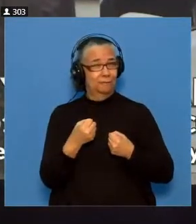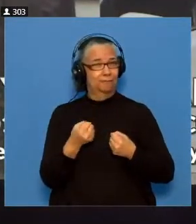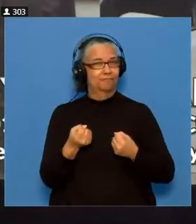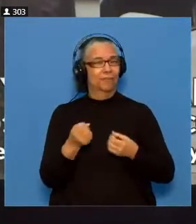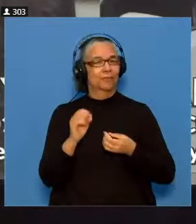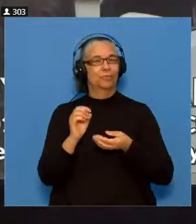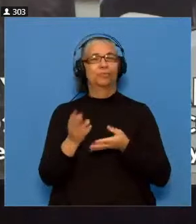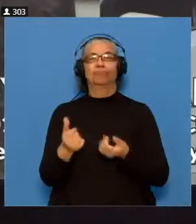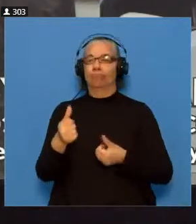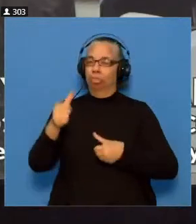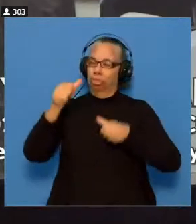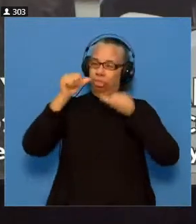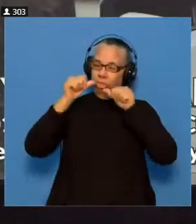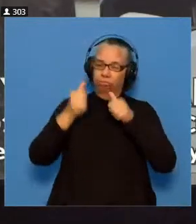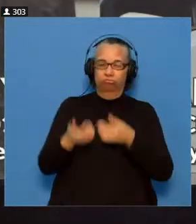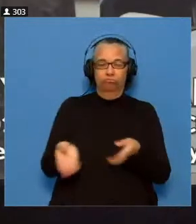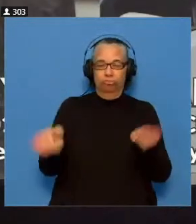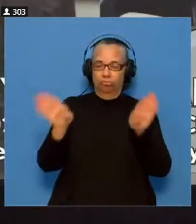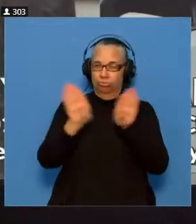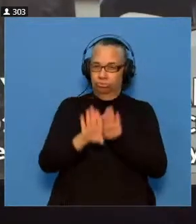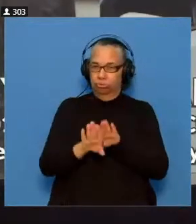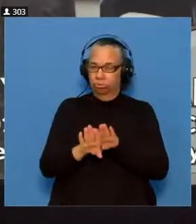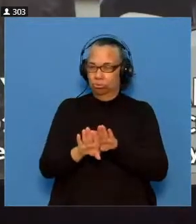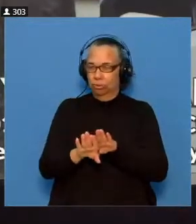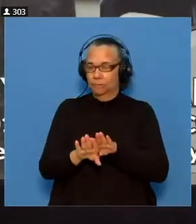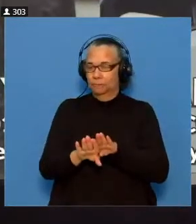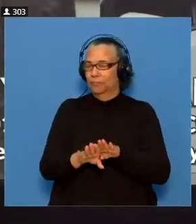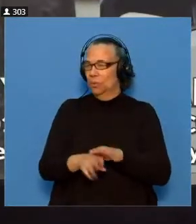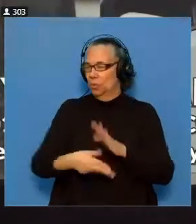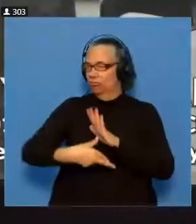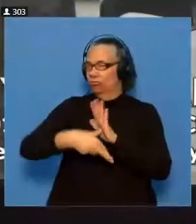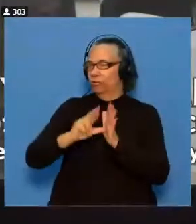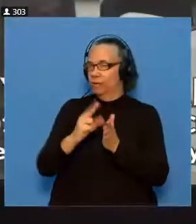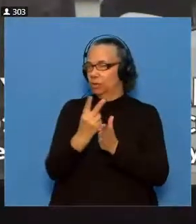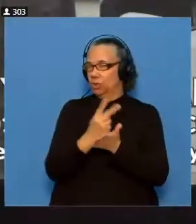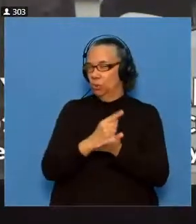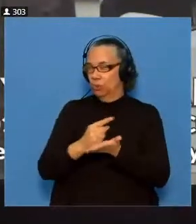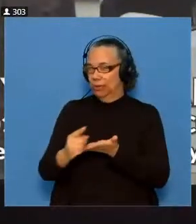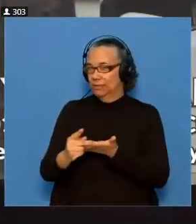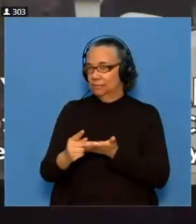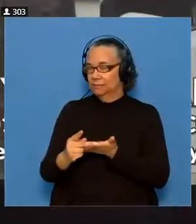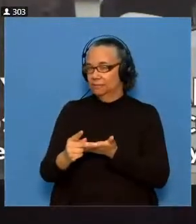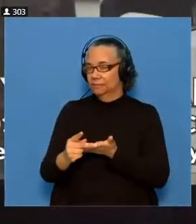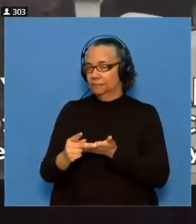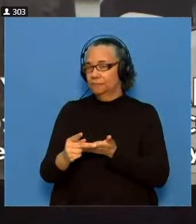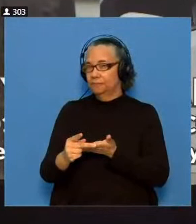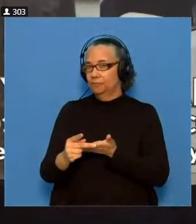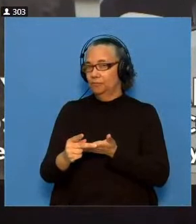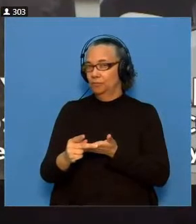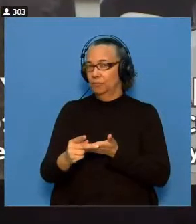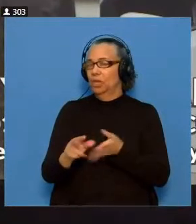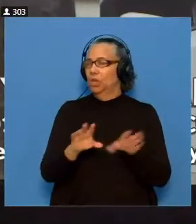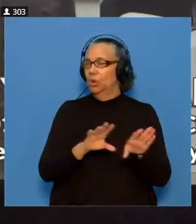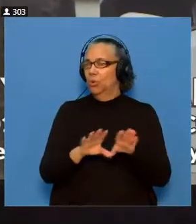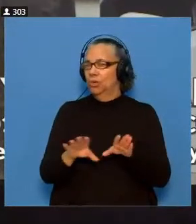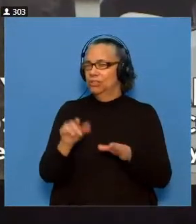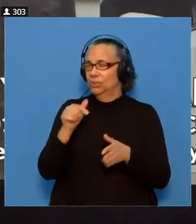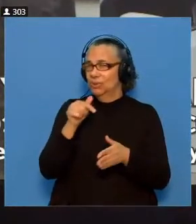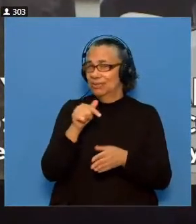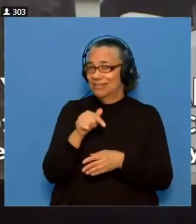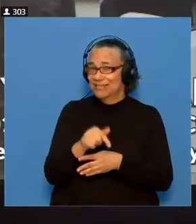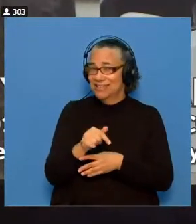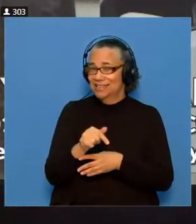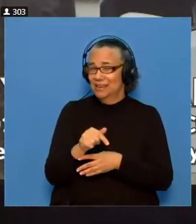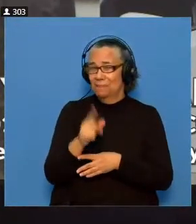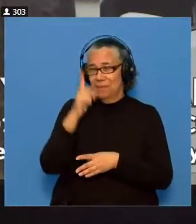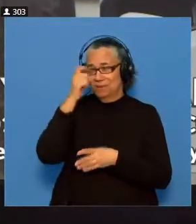being. This, as always, will be reviewed in 2 weeks' time, and we're taking this action as we want